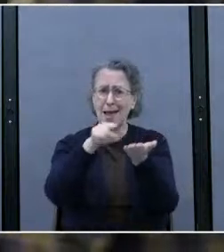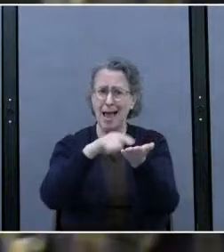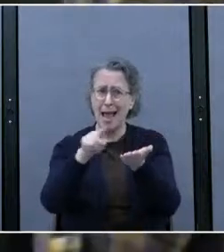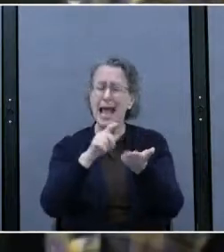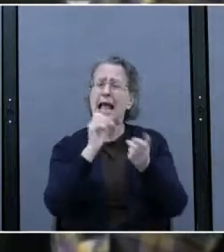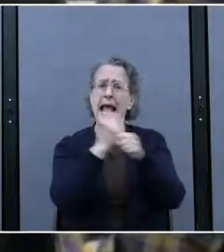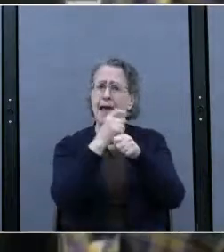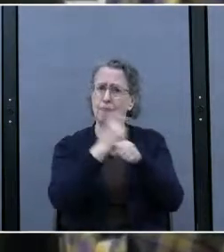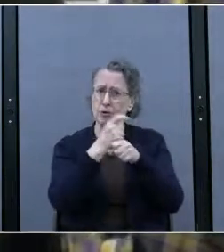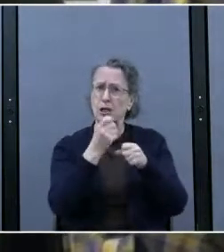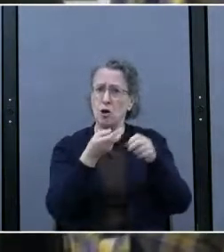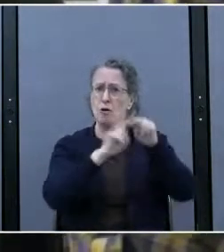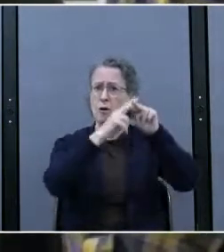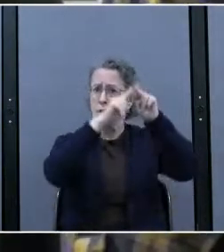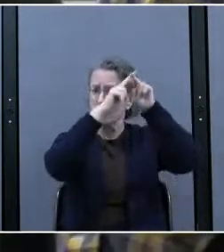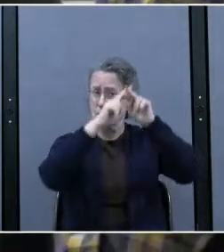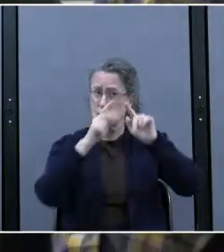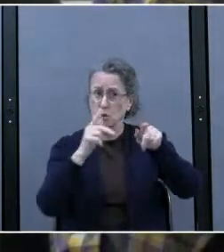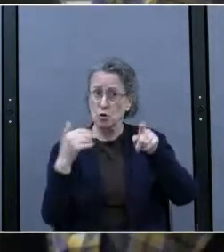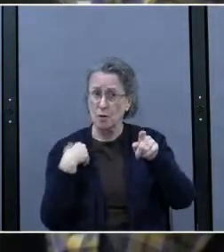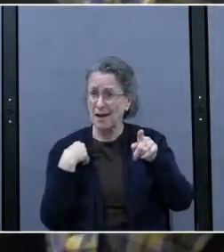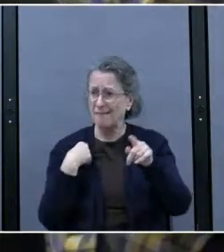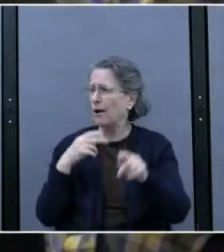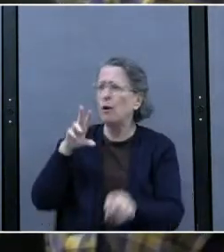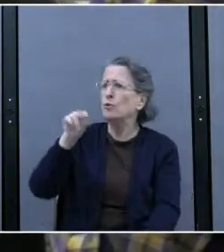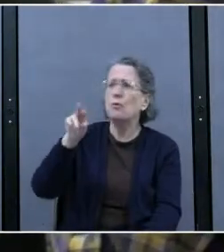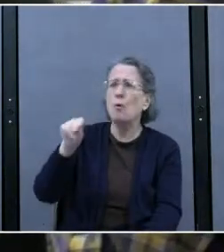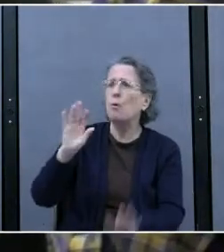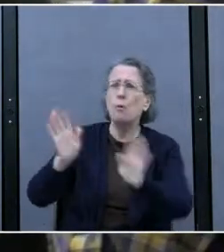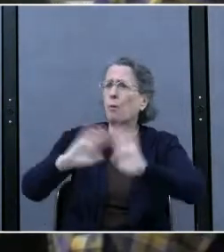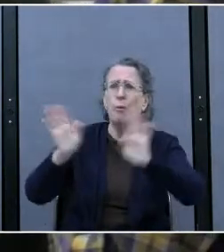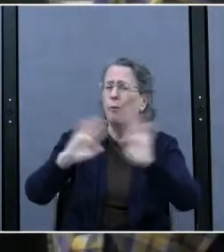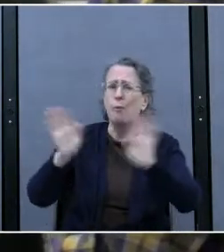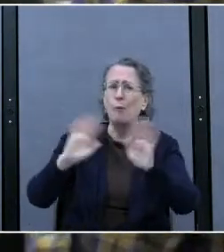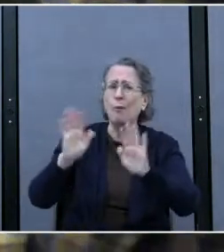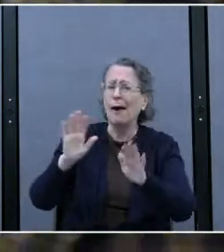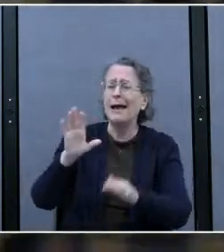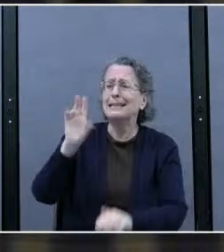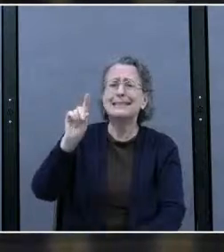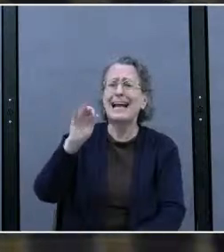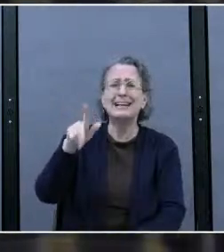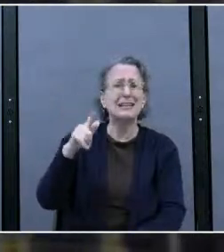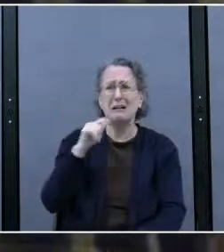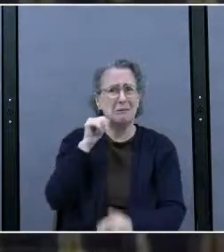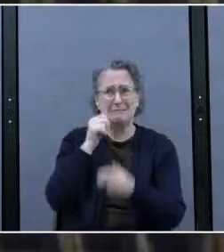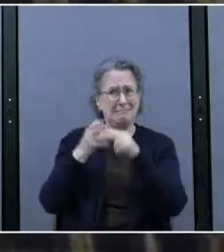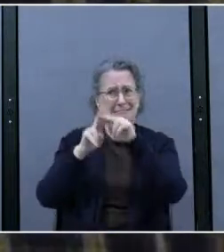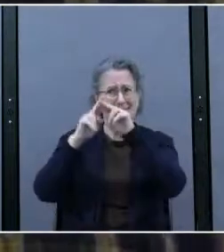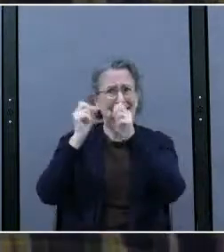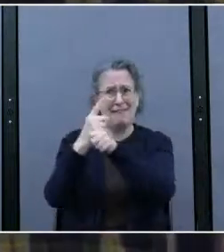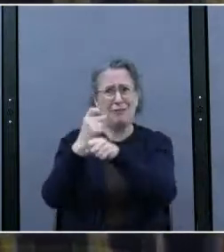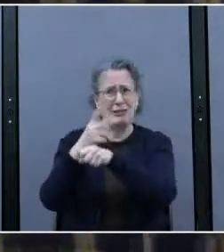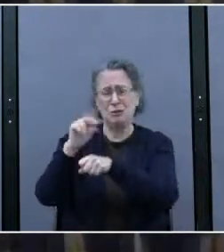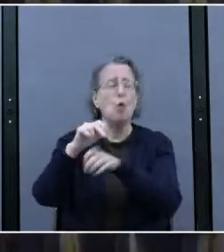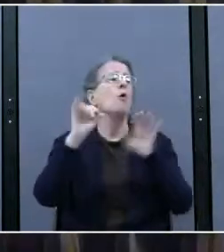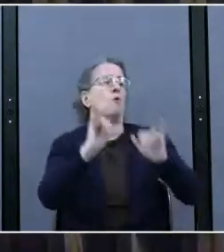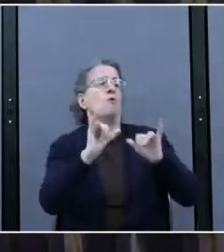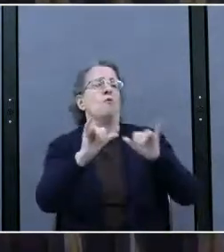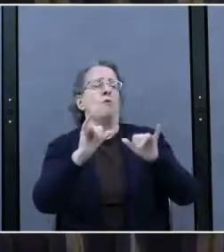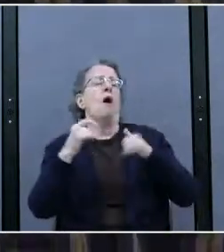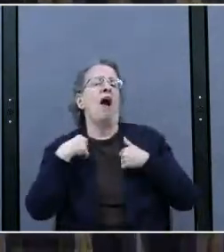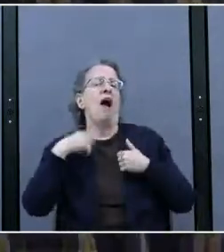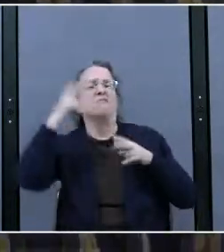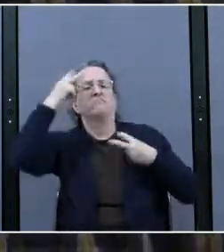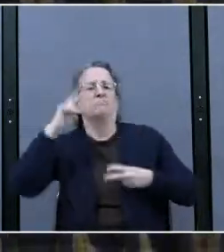select board? Is that what that is? We actually don't get an increase every year. You don't? So that must be something else. Yeah, And I know you don't make a